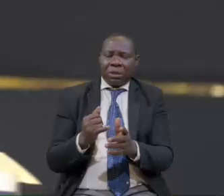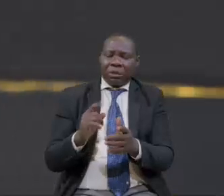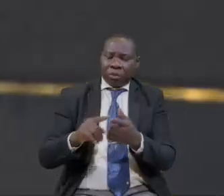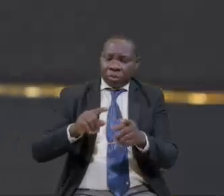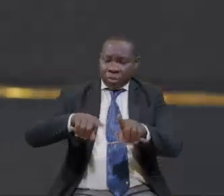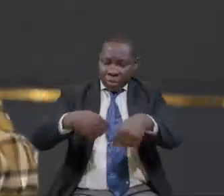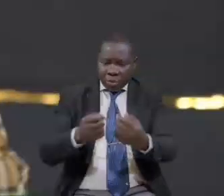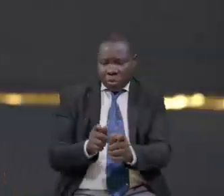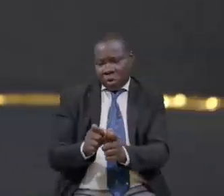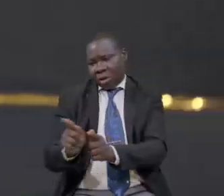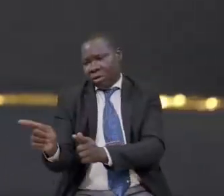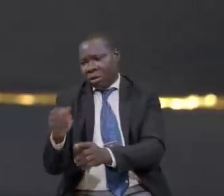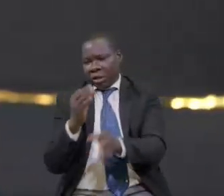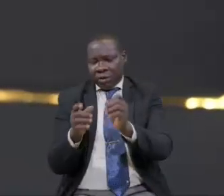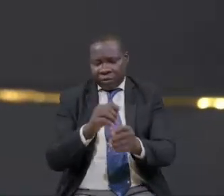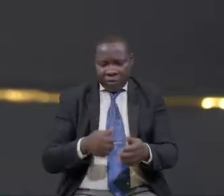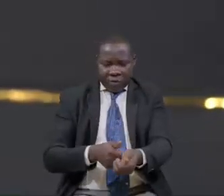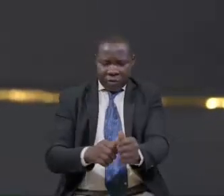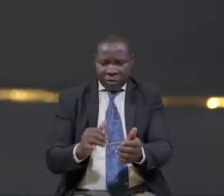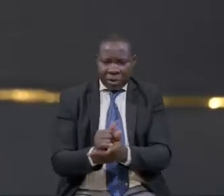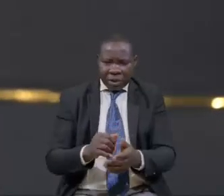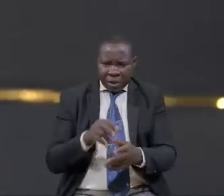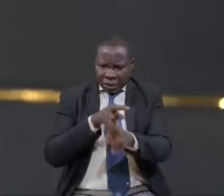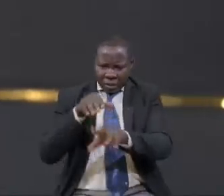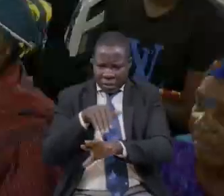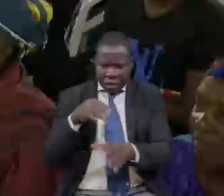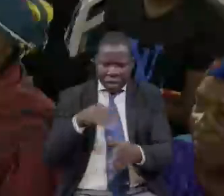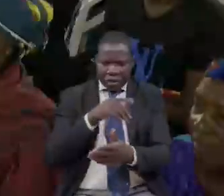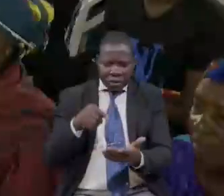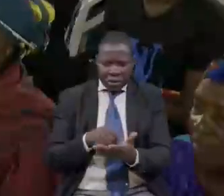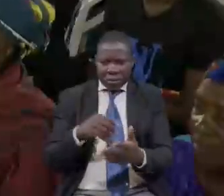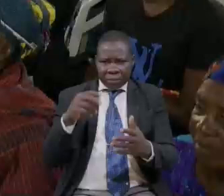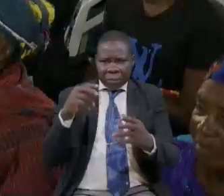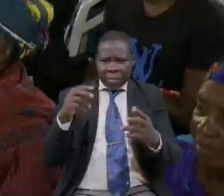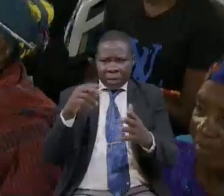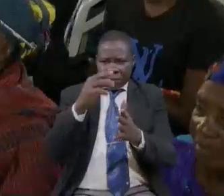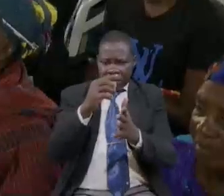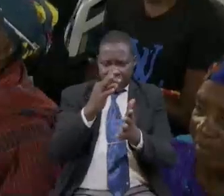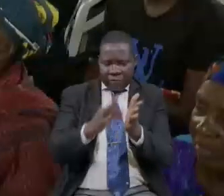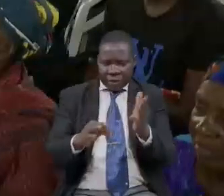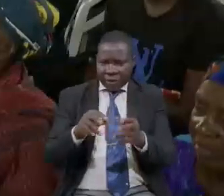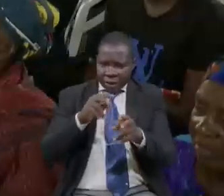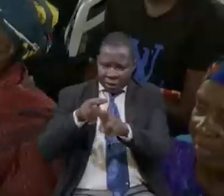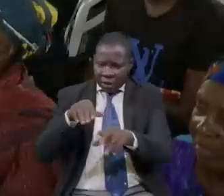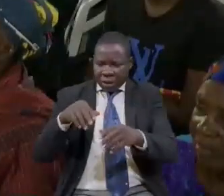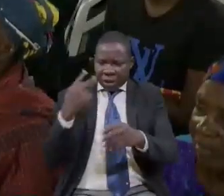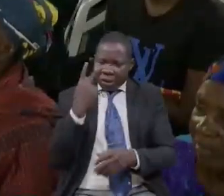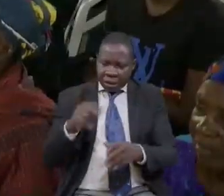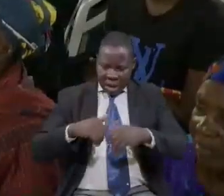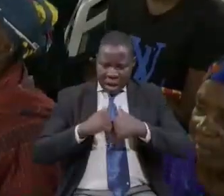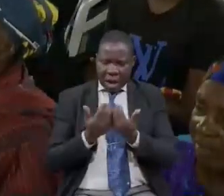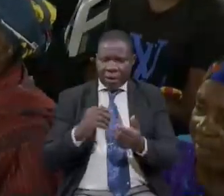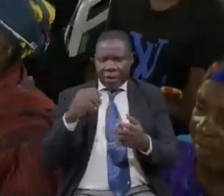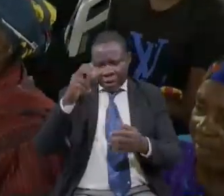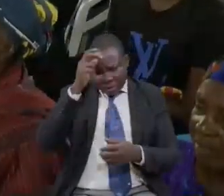this verse. Look at how Satan quotes this verse. And look at how the messengers